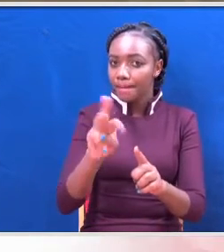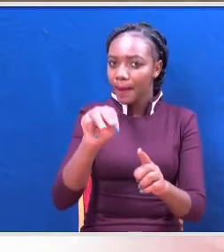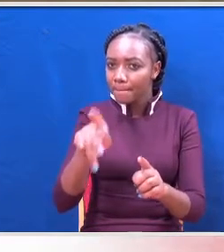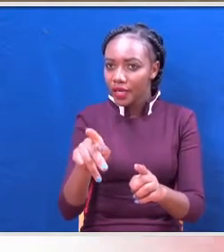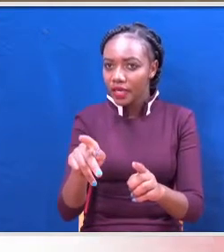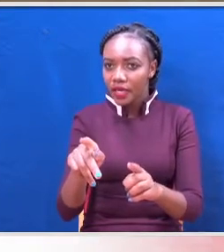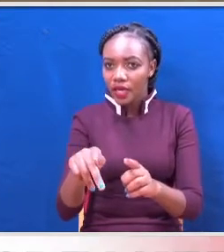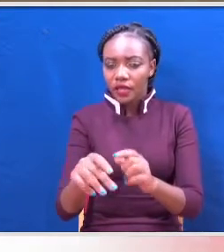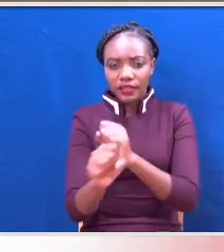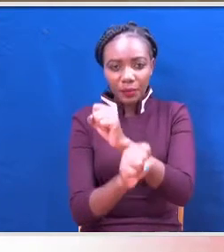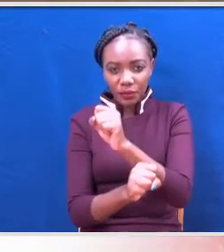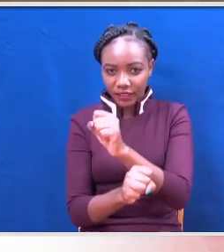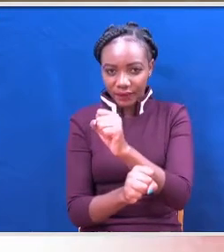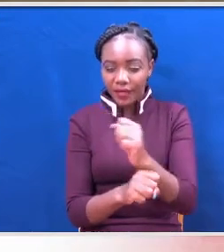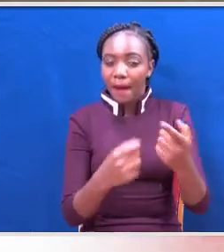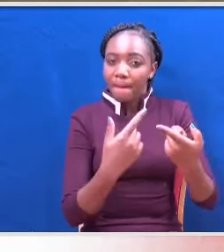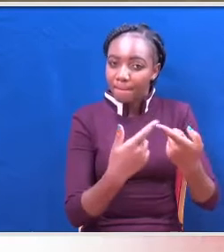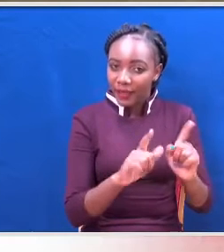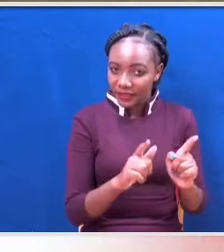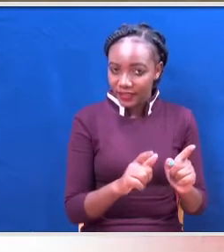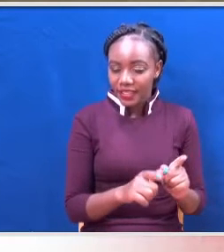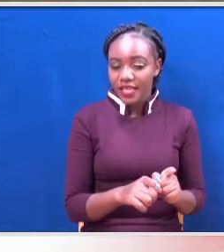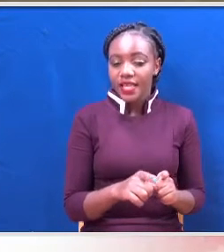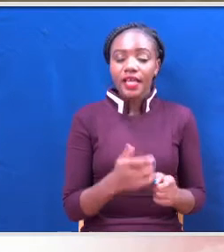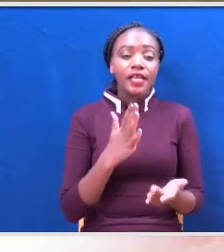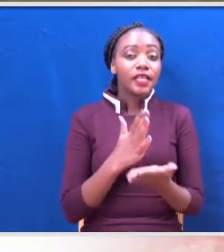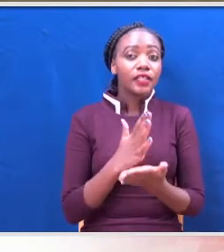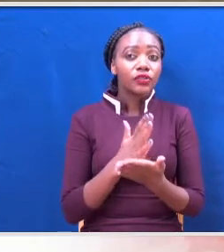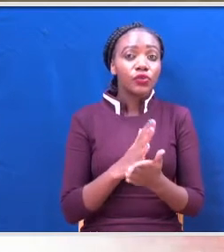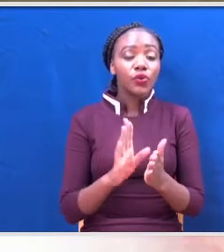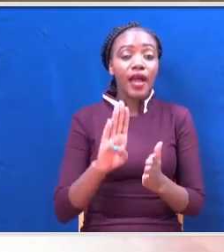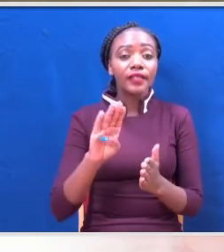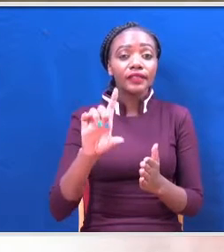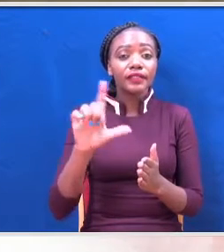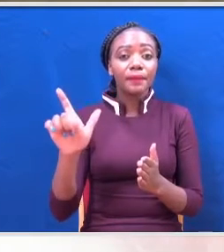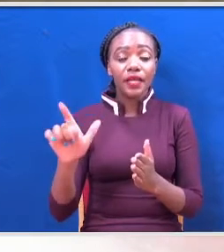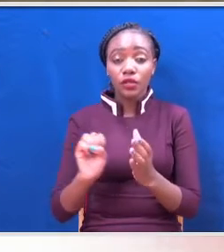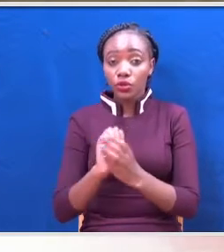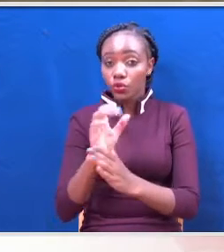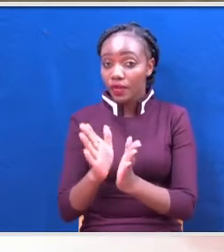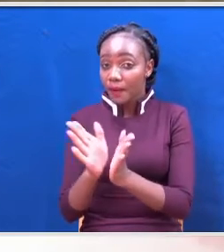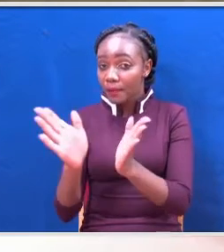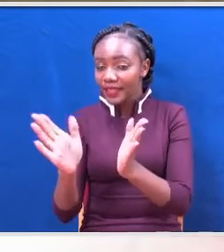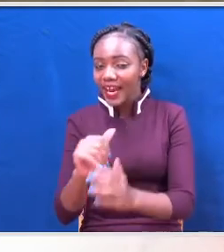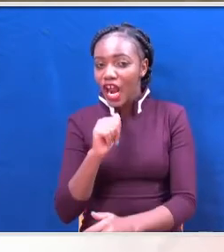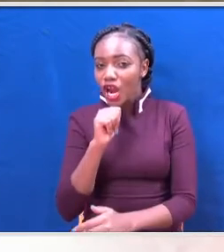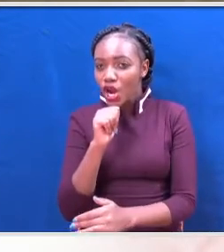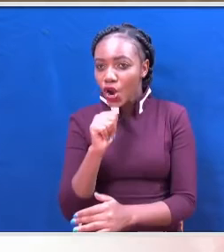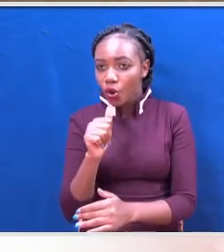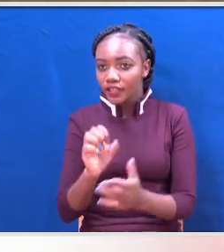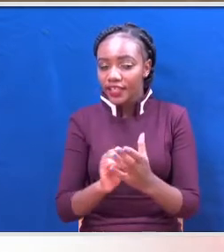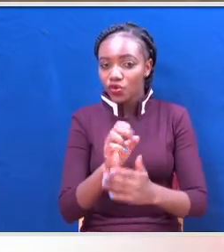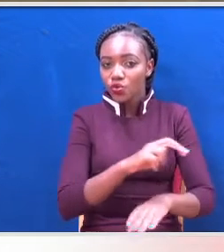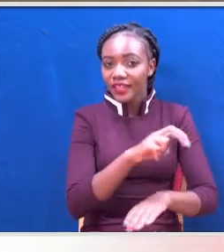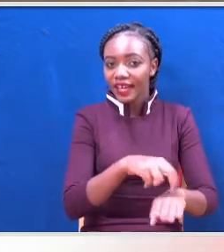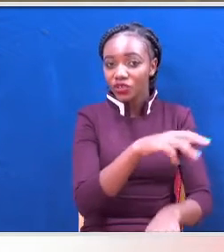have signed it in support. It suffices that it is still a bill by popular initiative, not a parliamentary